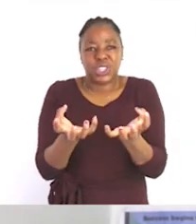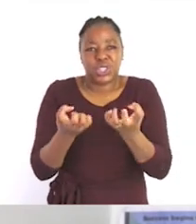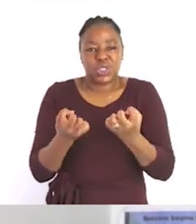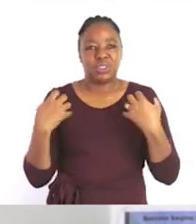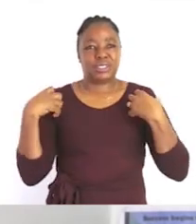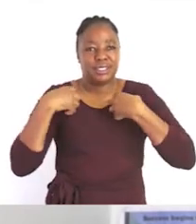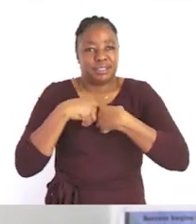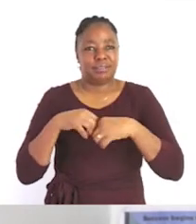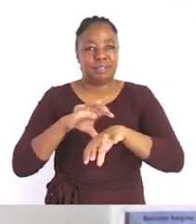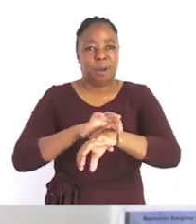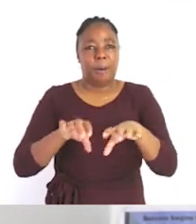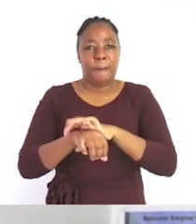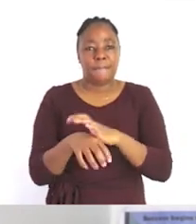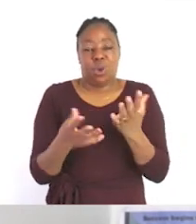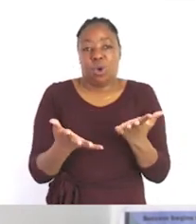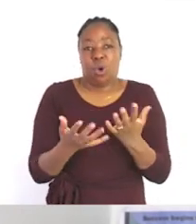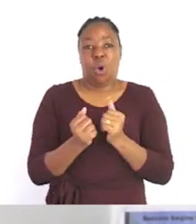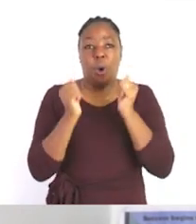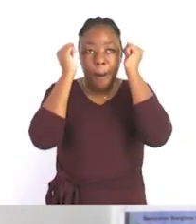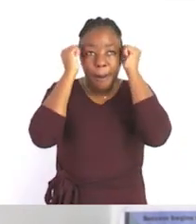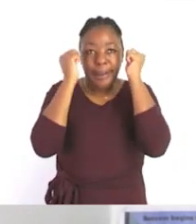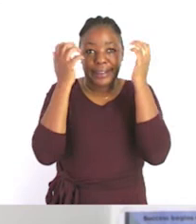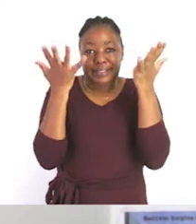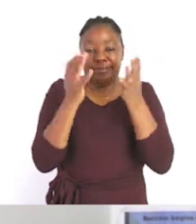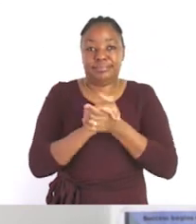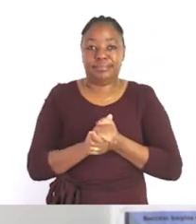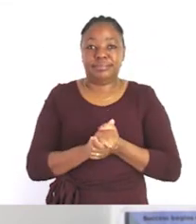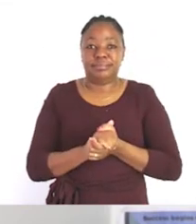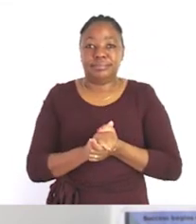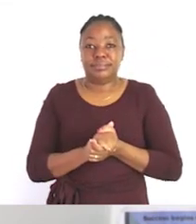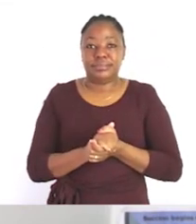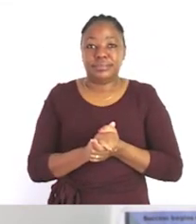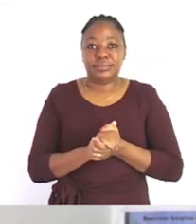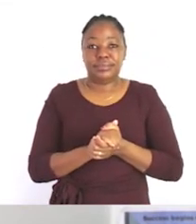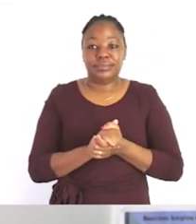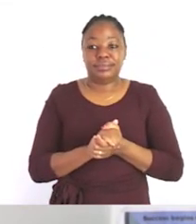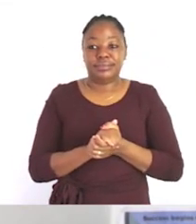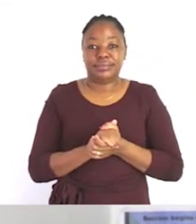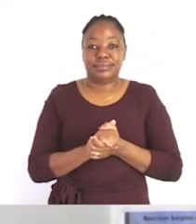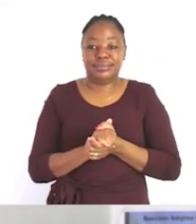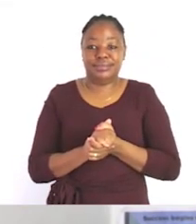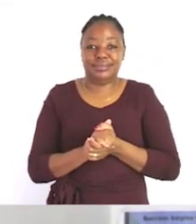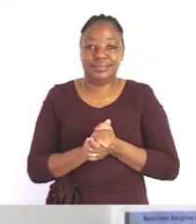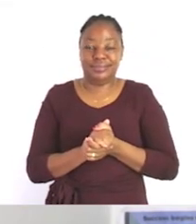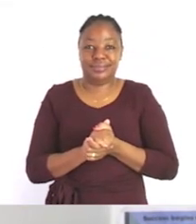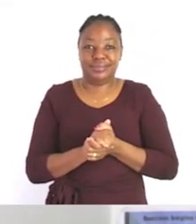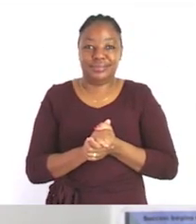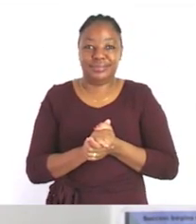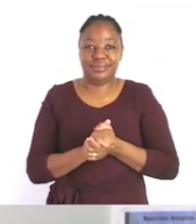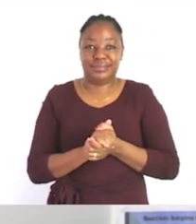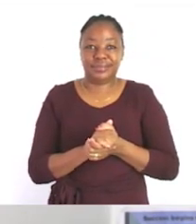numbers sometimes also need to borrow from each other. Let us take a look at this number. Remember, when we are adding